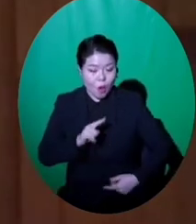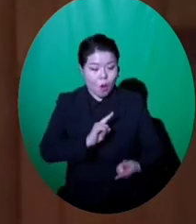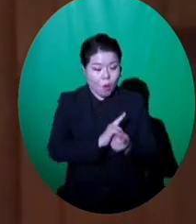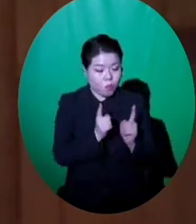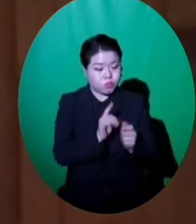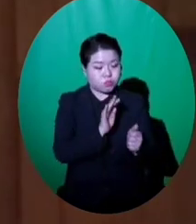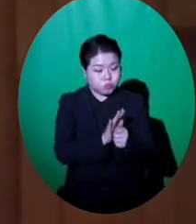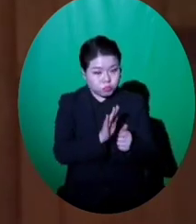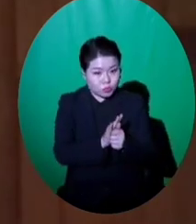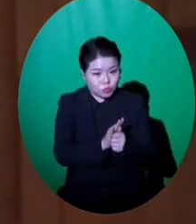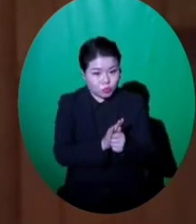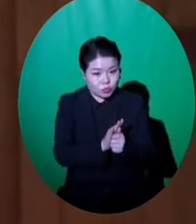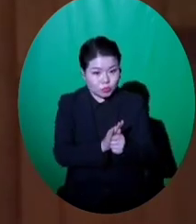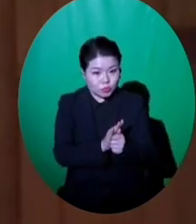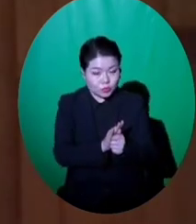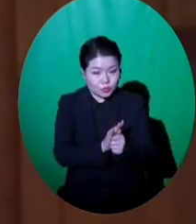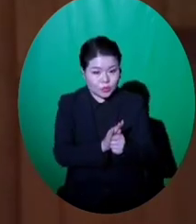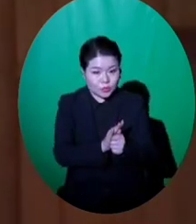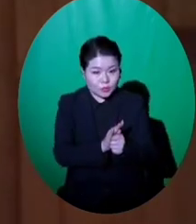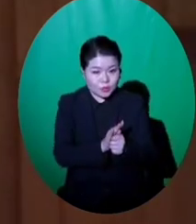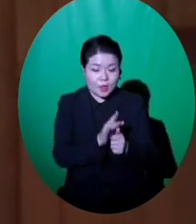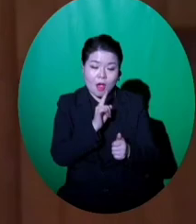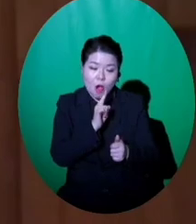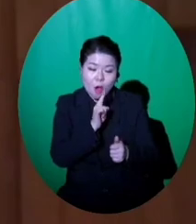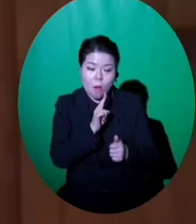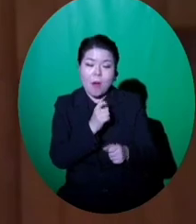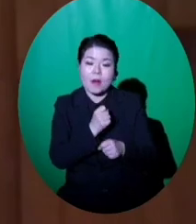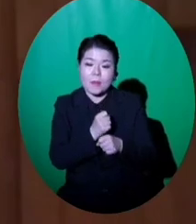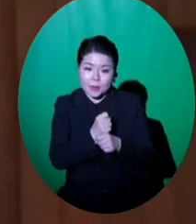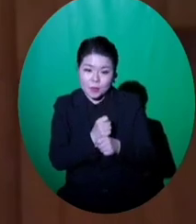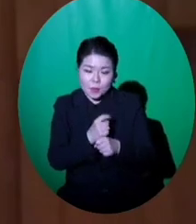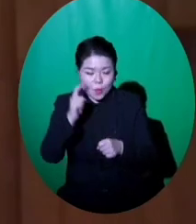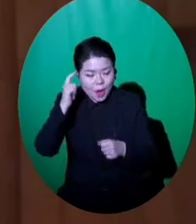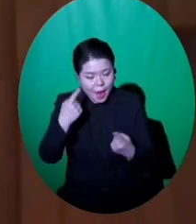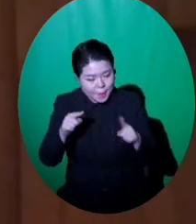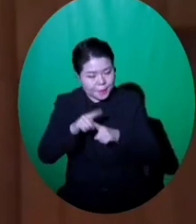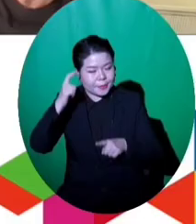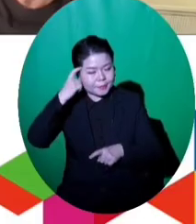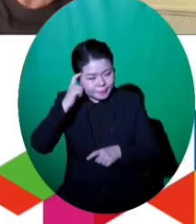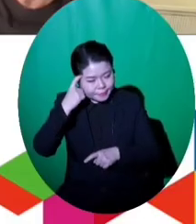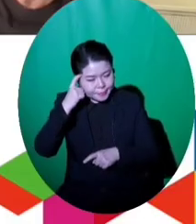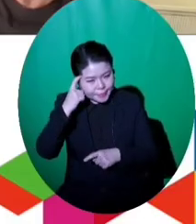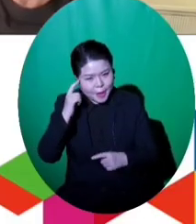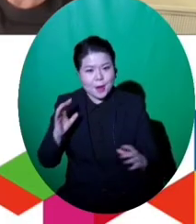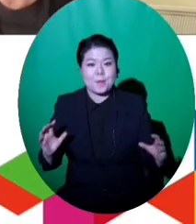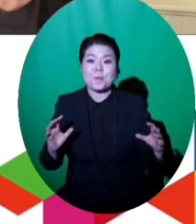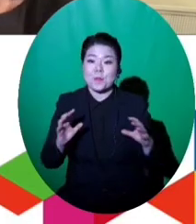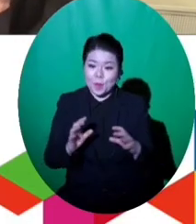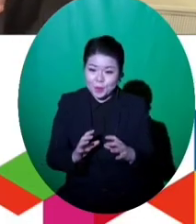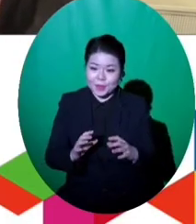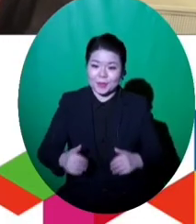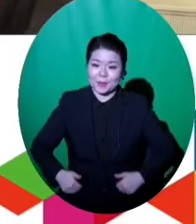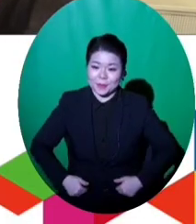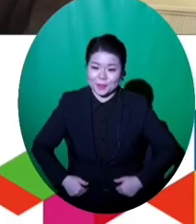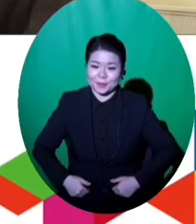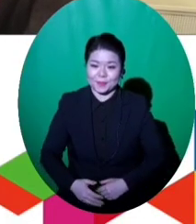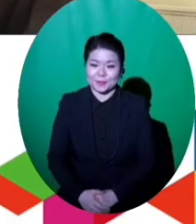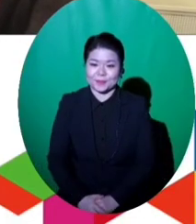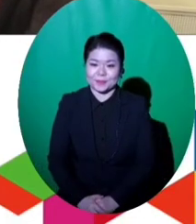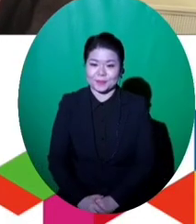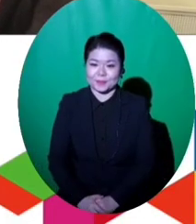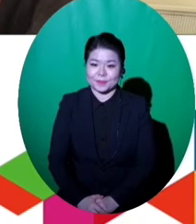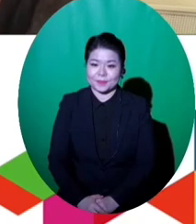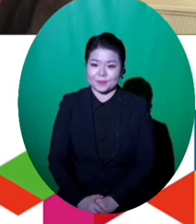collaboratively about change. Okay, thank you. And the next question is for